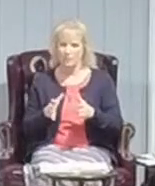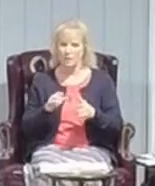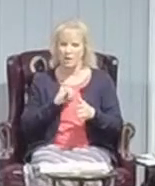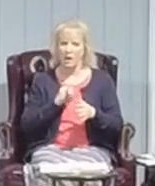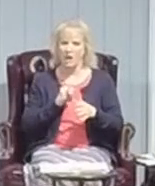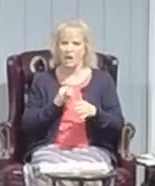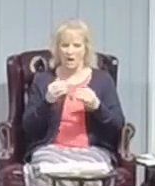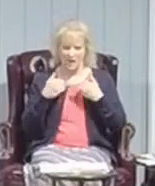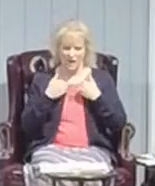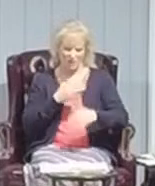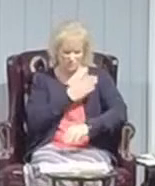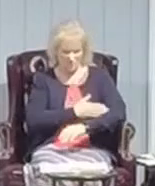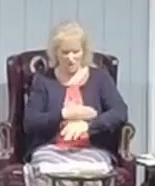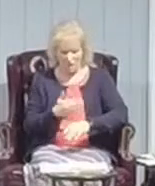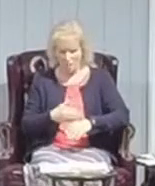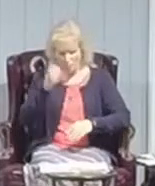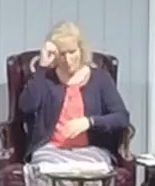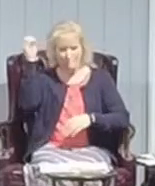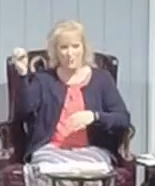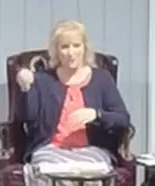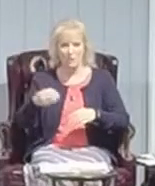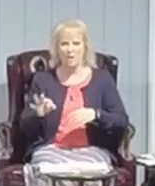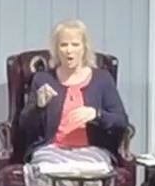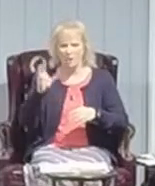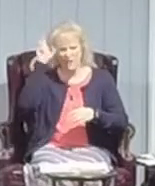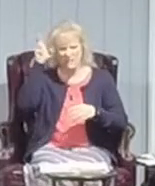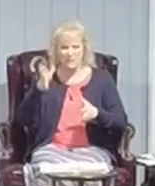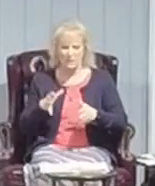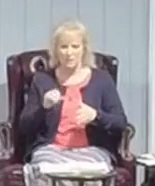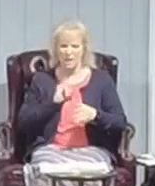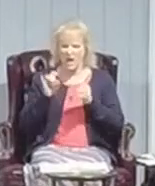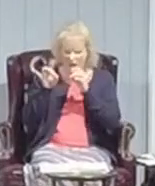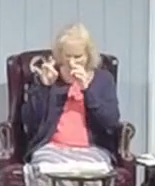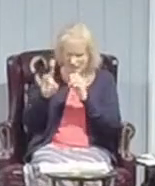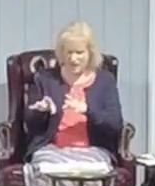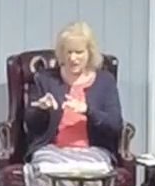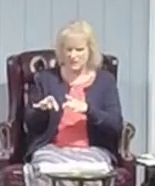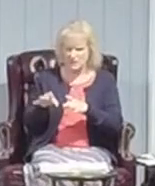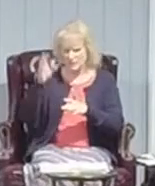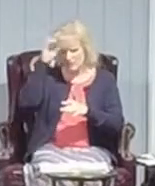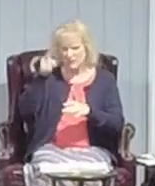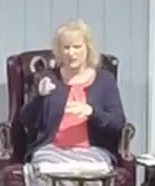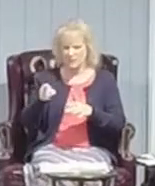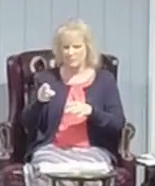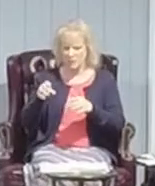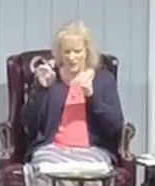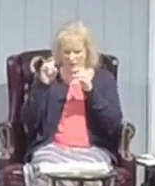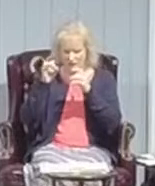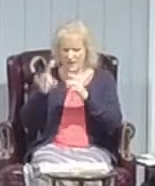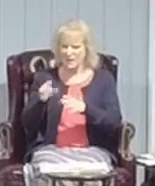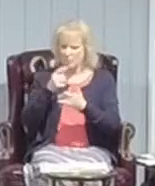lowest opinion of him. I hate him. I hate what he does. I